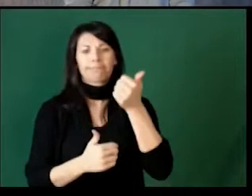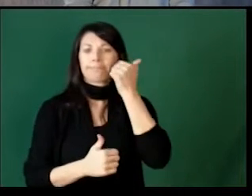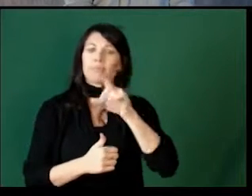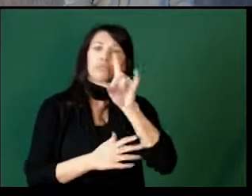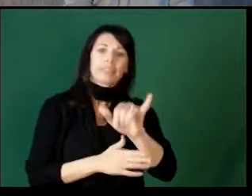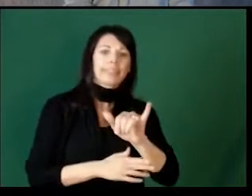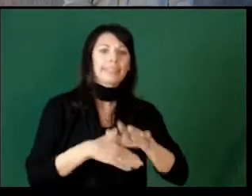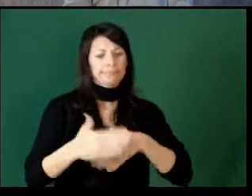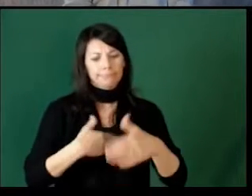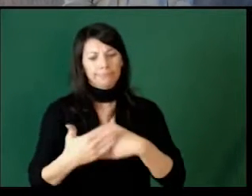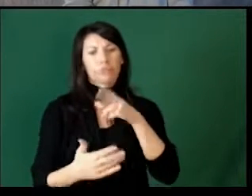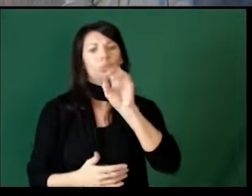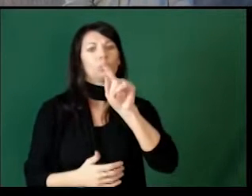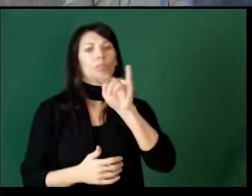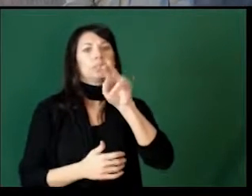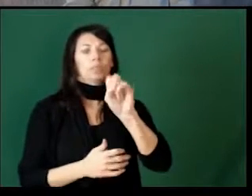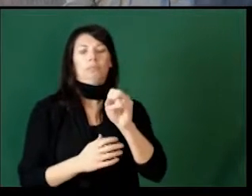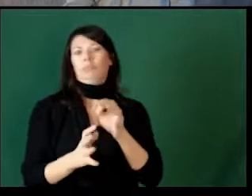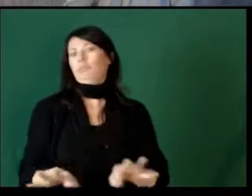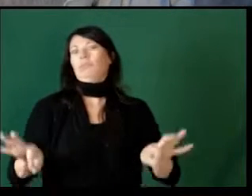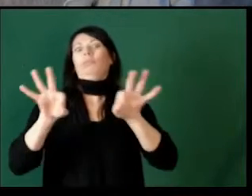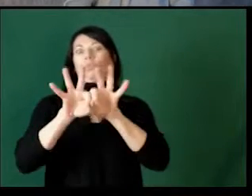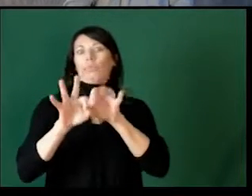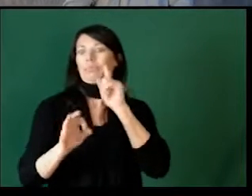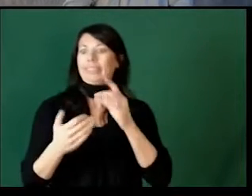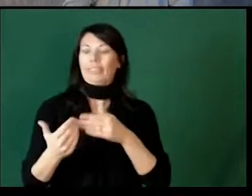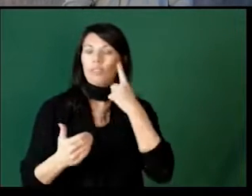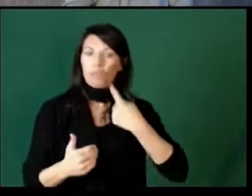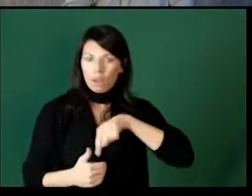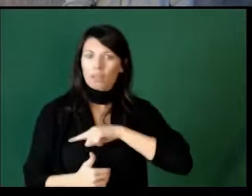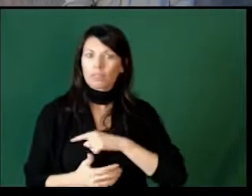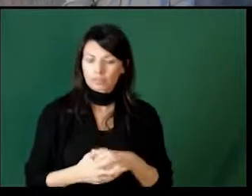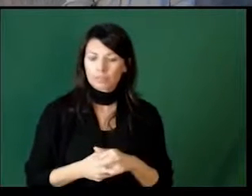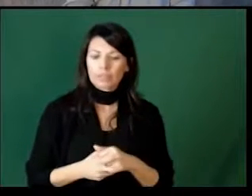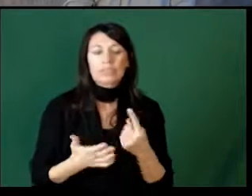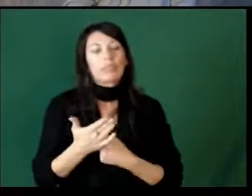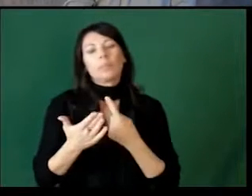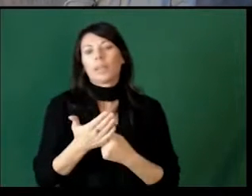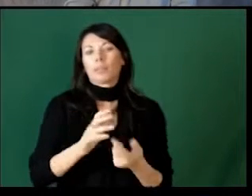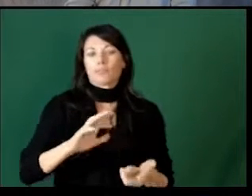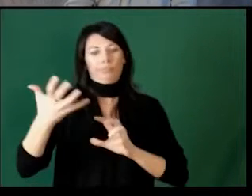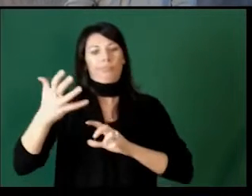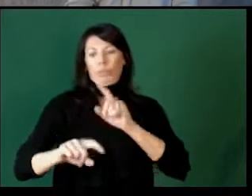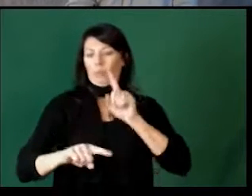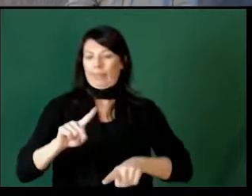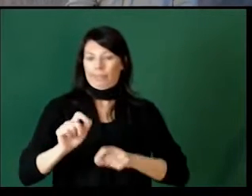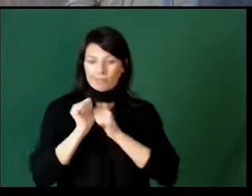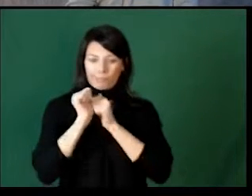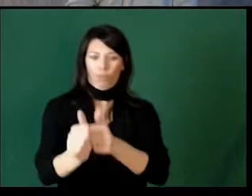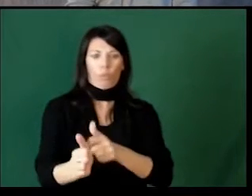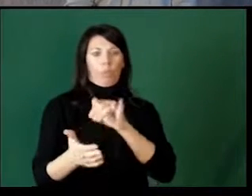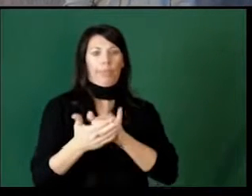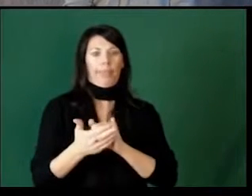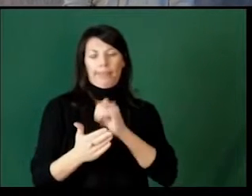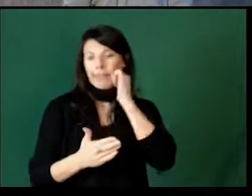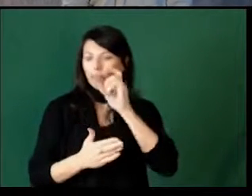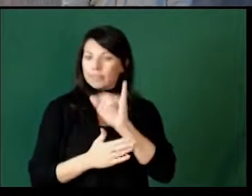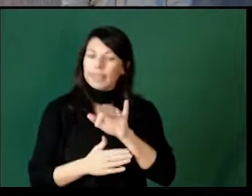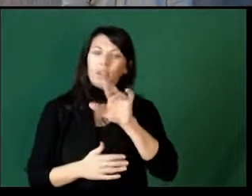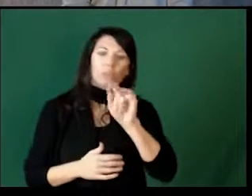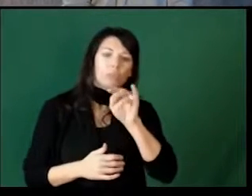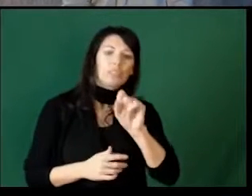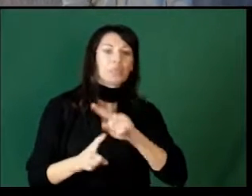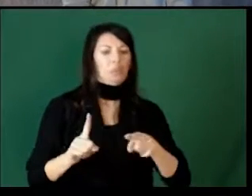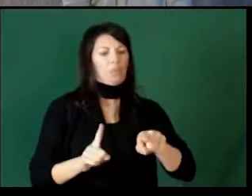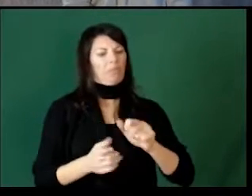the easier it is for students as it is for ourselves. There are times when routines and schedules cannot be followed and you will need to set up